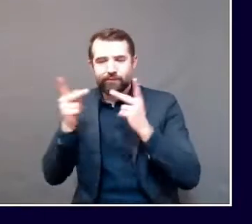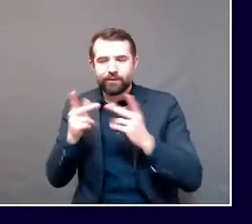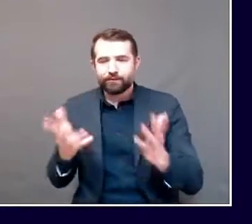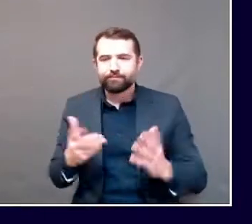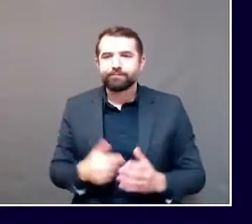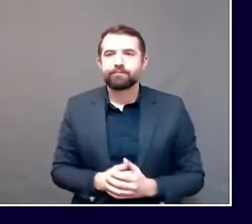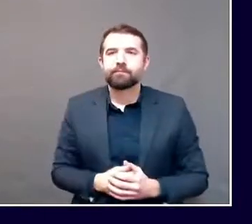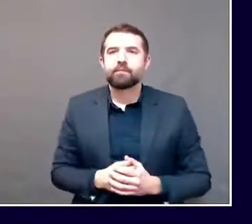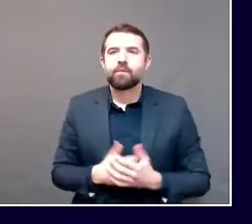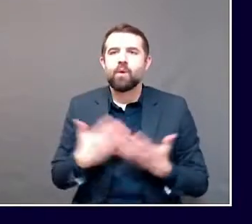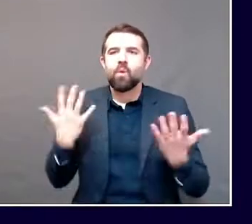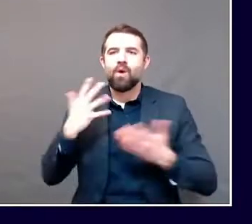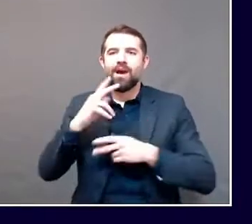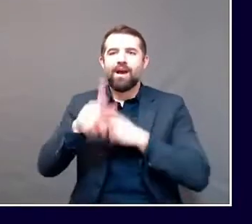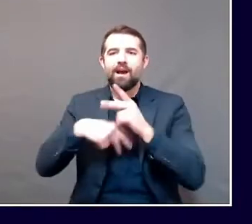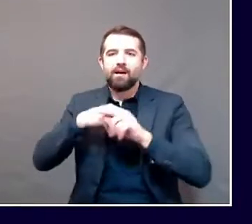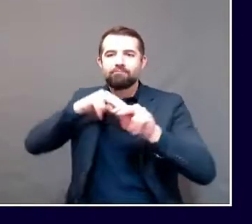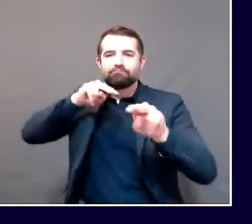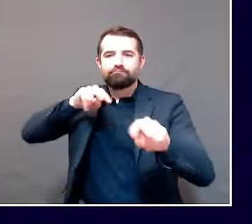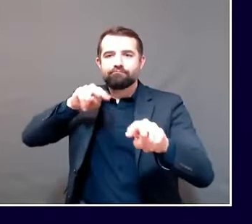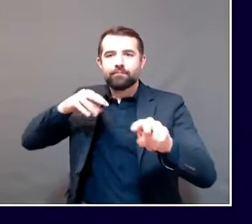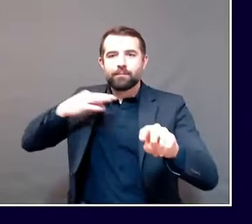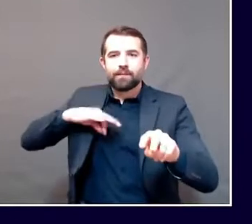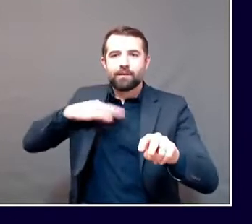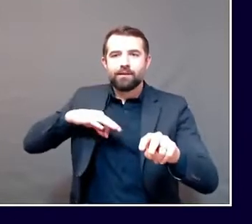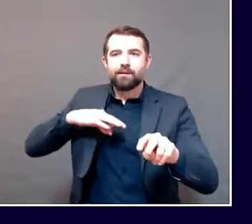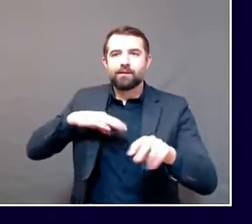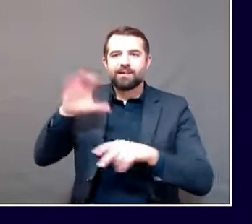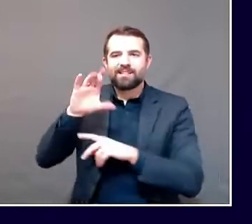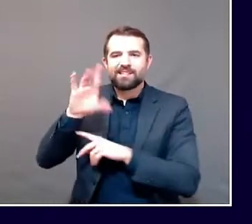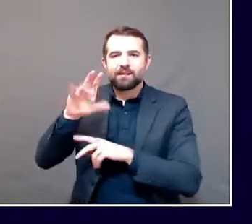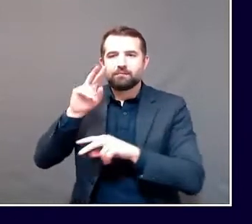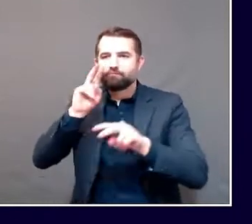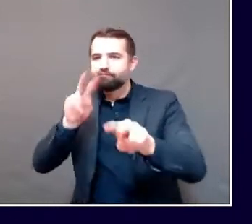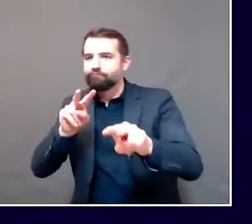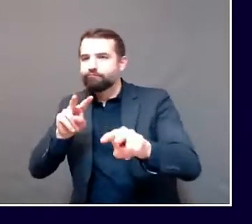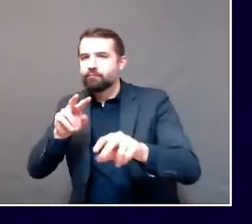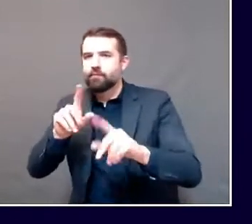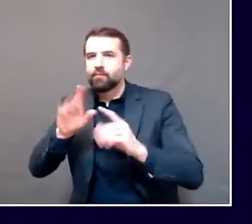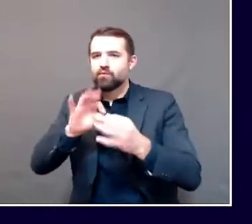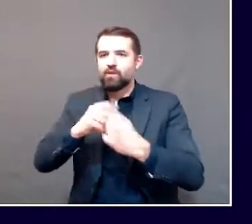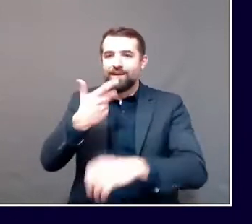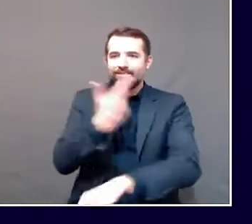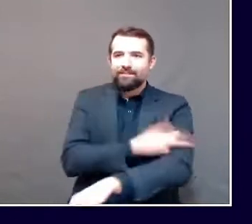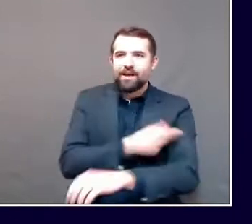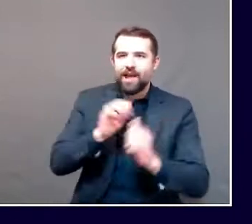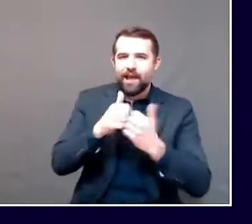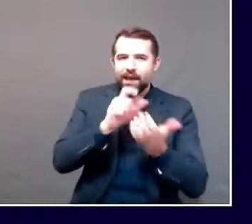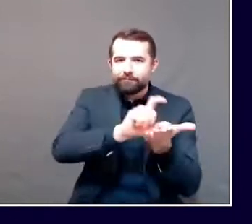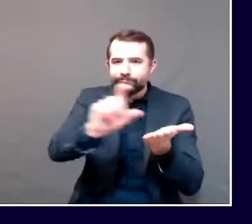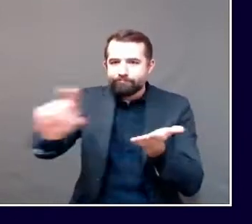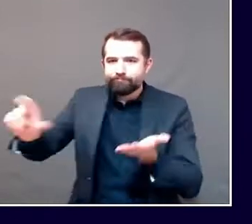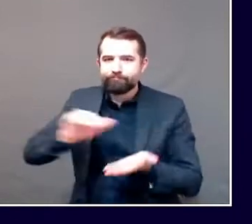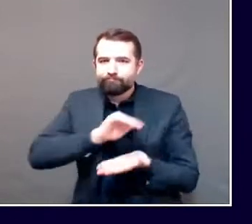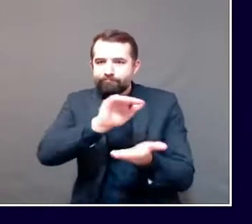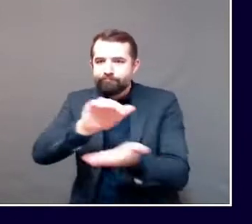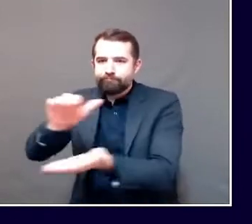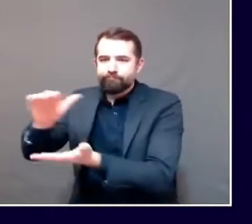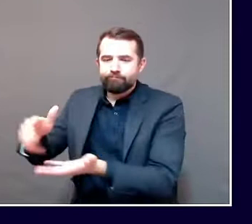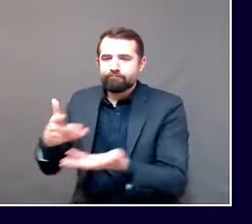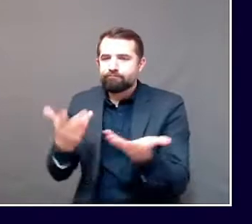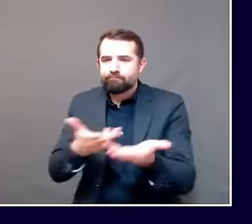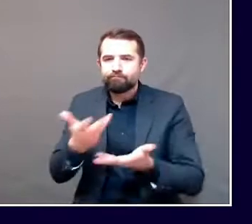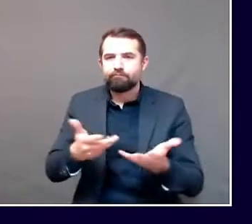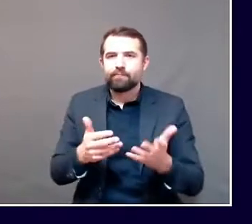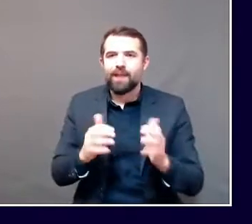of oversight does the Maine CDC have at that point over the vaccine and how it's distributed, and how much of that is to the purview of that entity